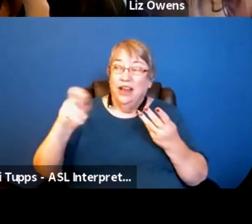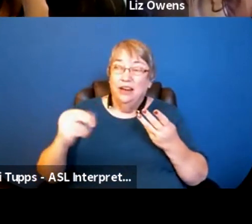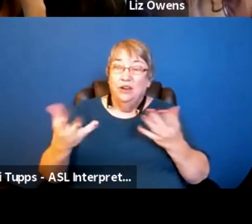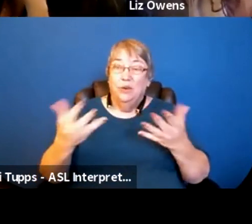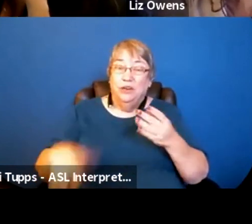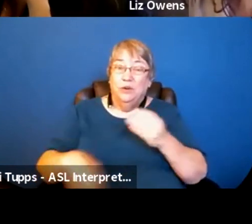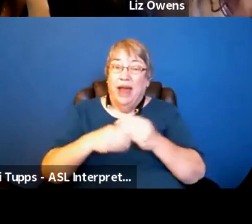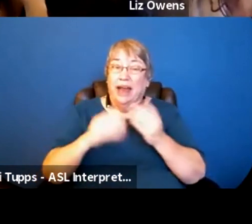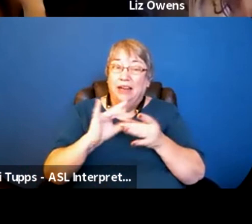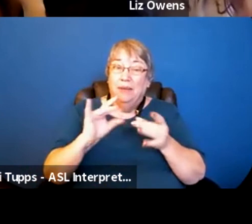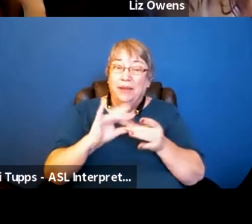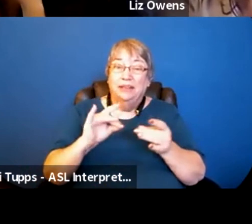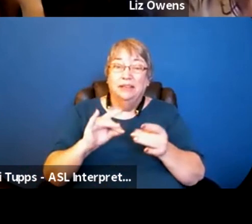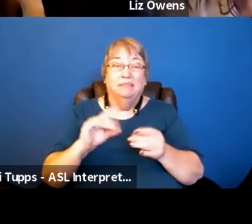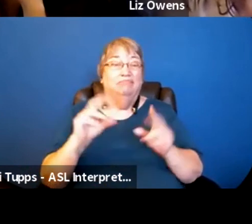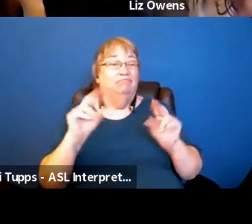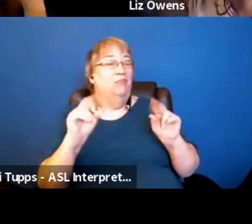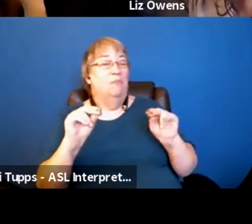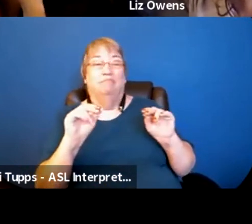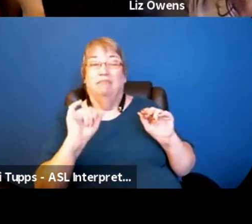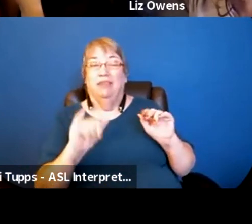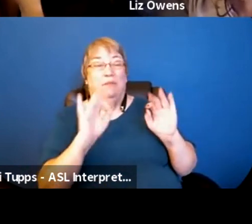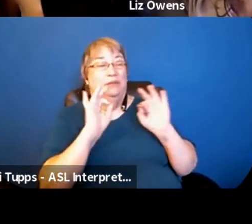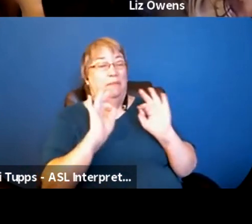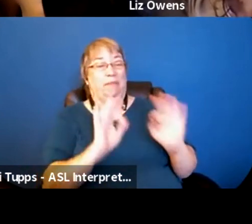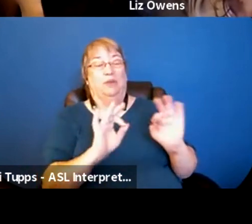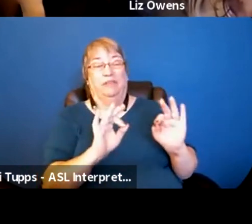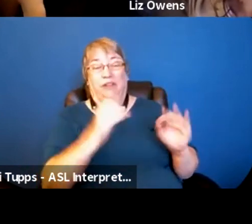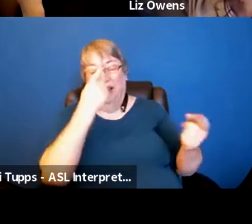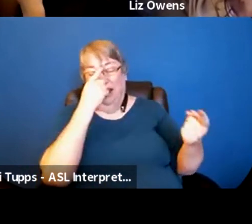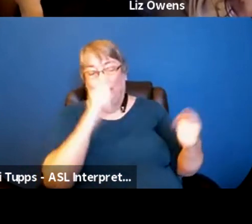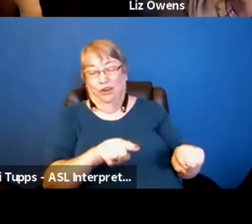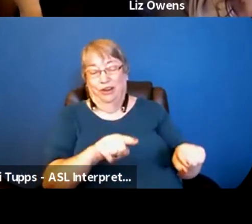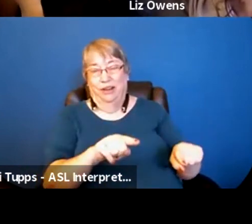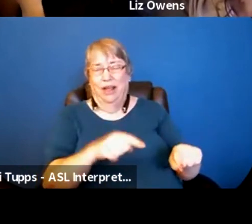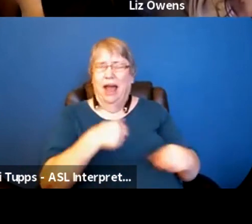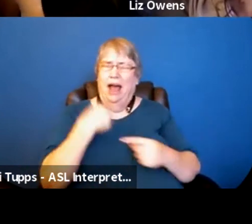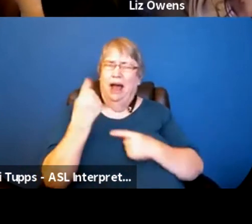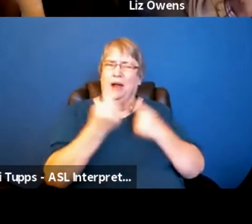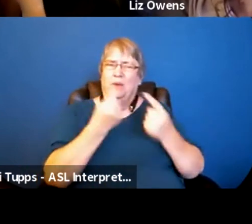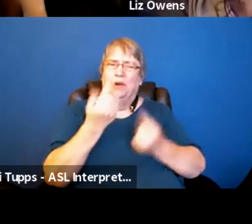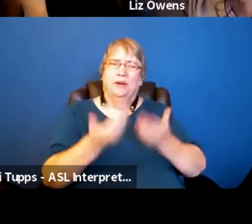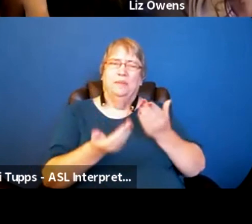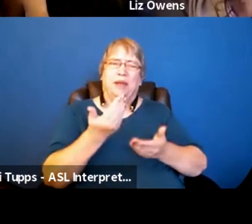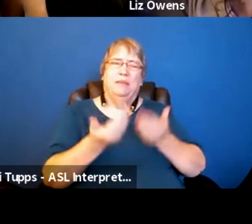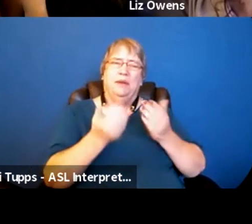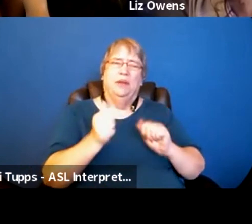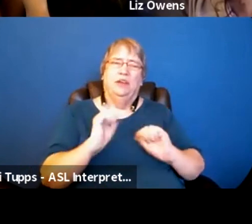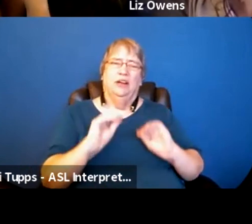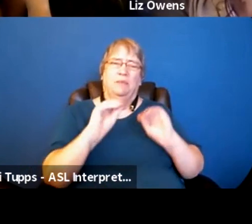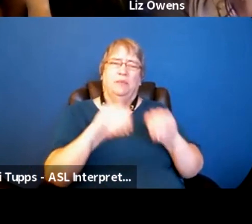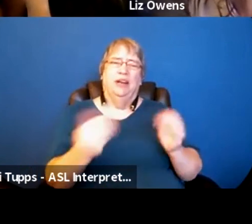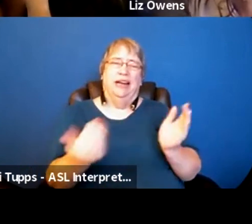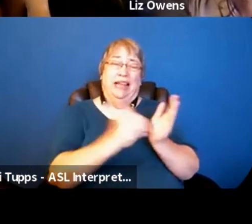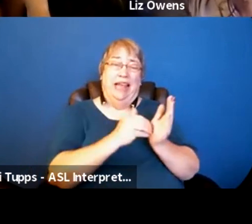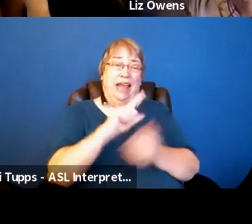I think that's beautifully stated, and couldn't agree more. I wonder if we couldn't put back up the link just in